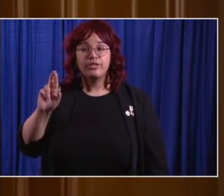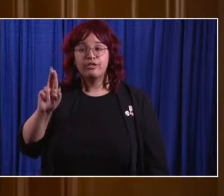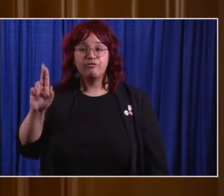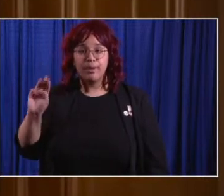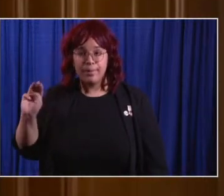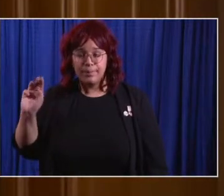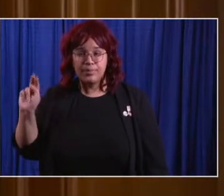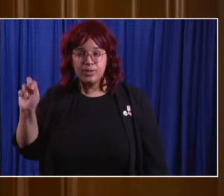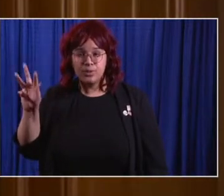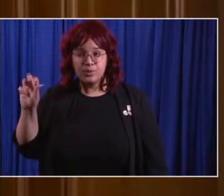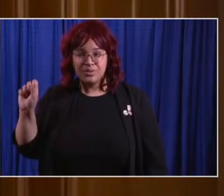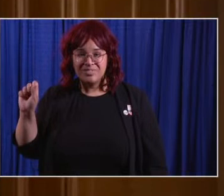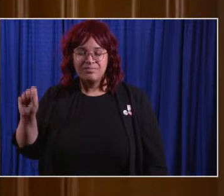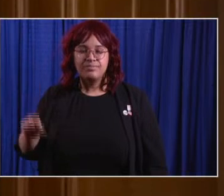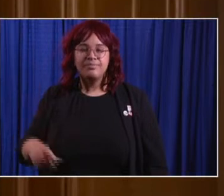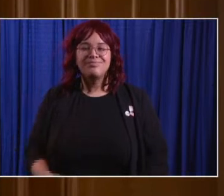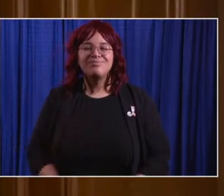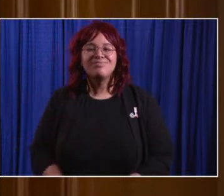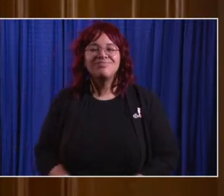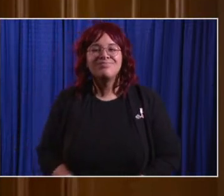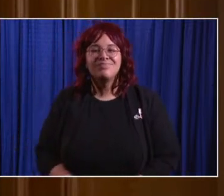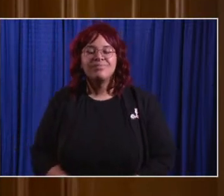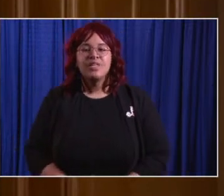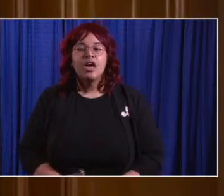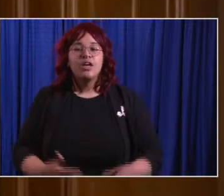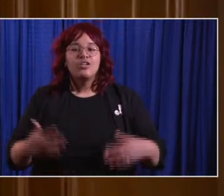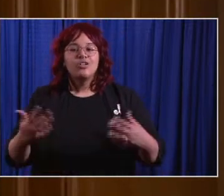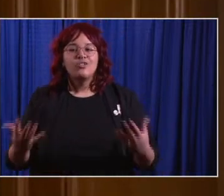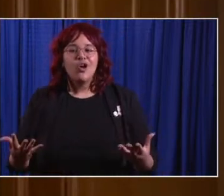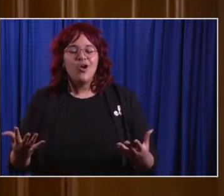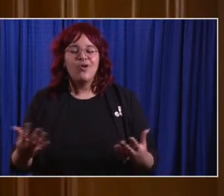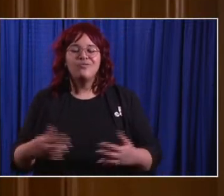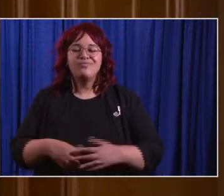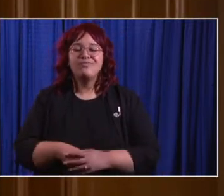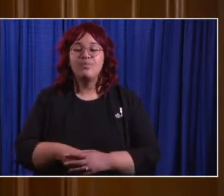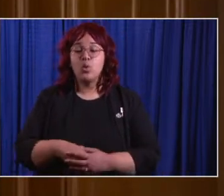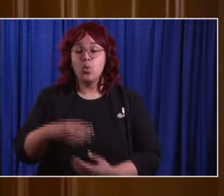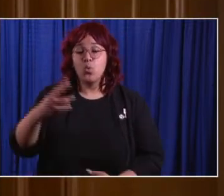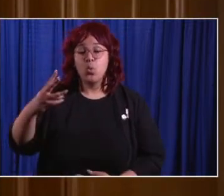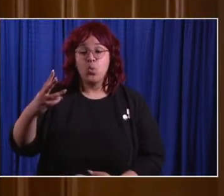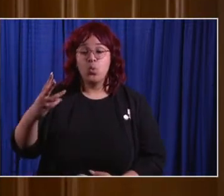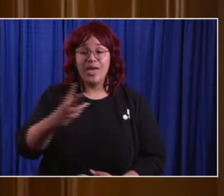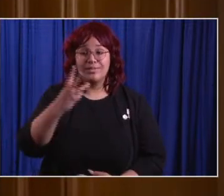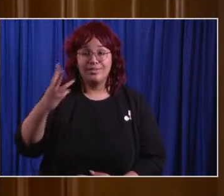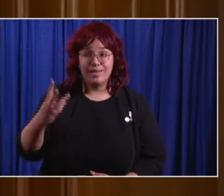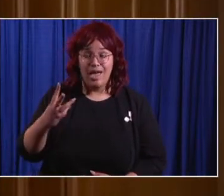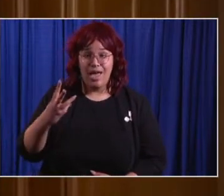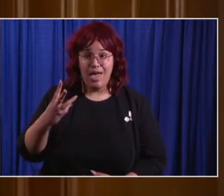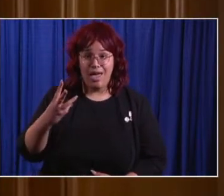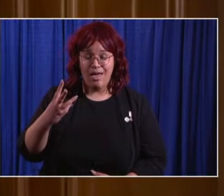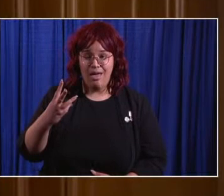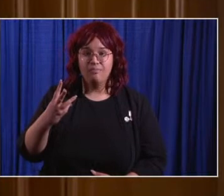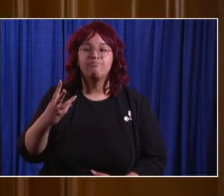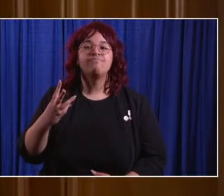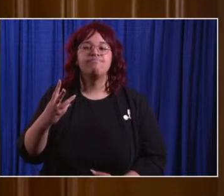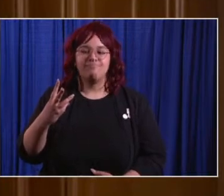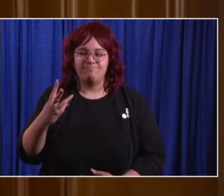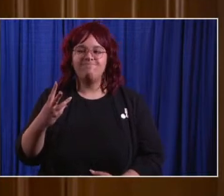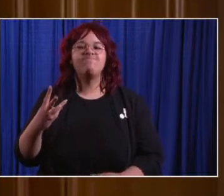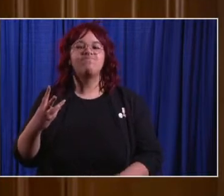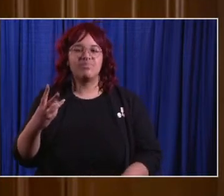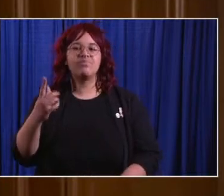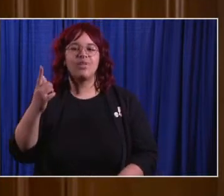about redistricting. There is a deadline coming up on Wednesday for whether or not a constitutional amendment could be